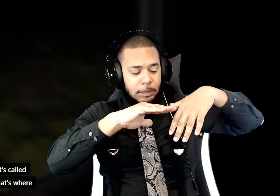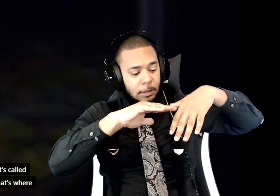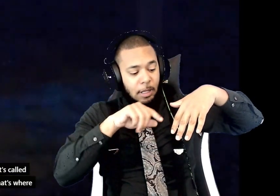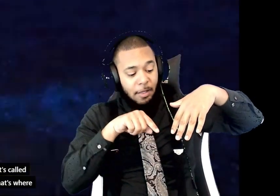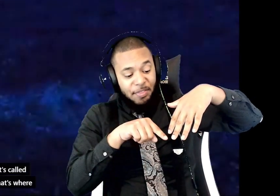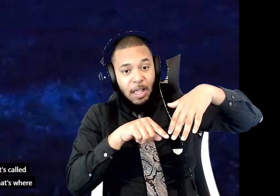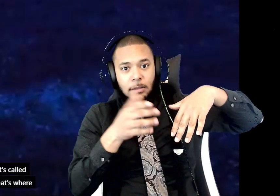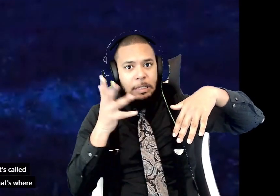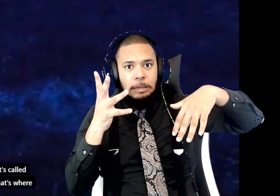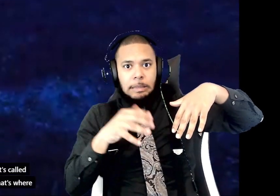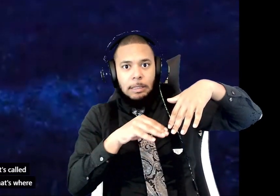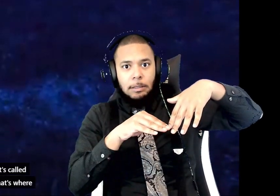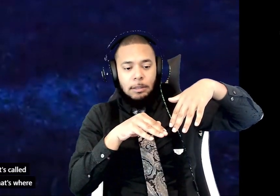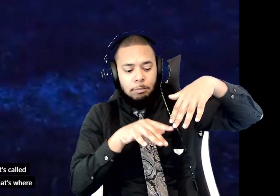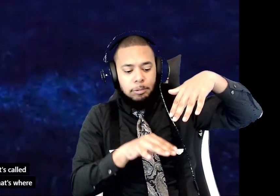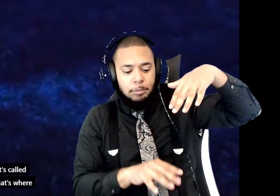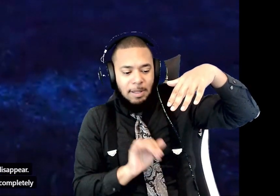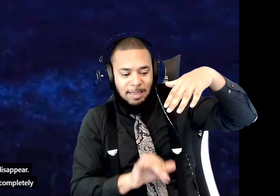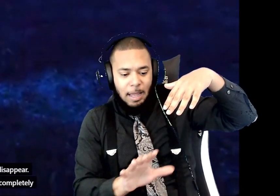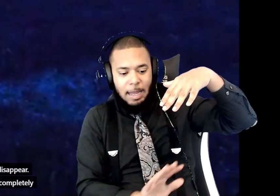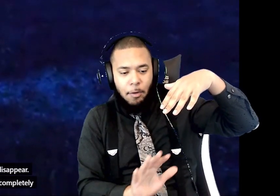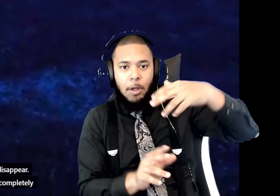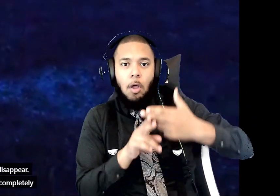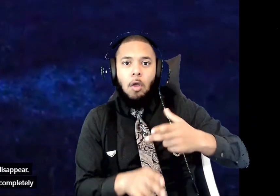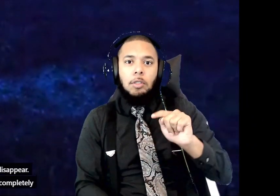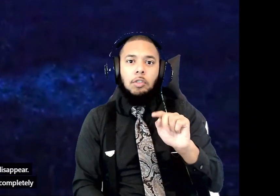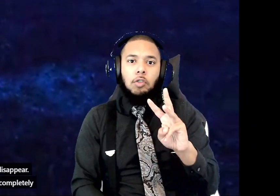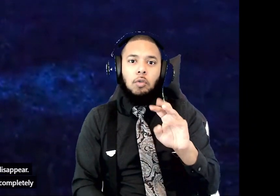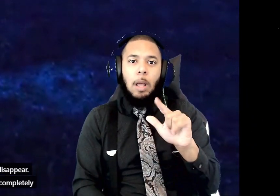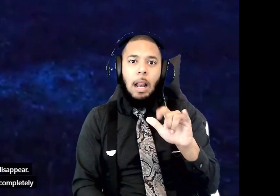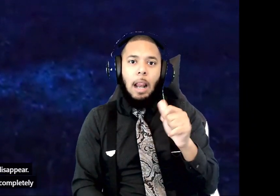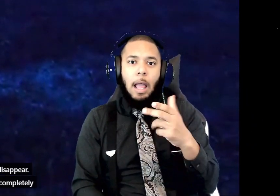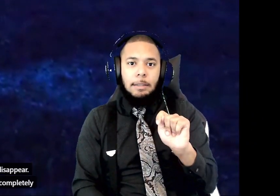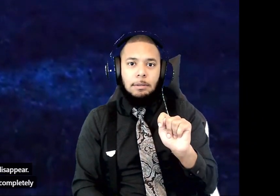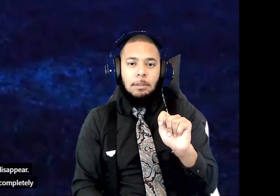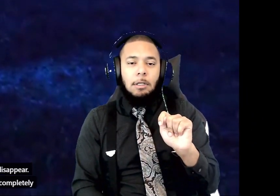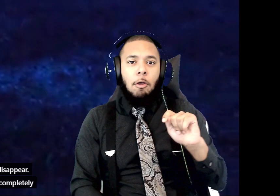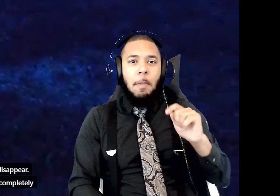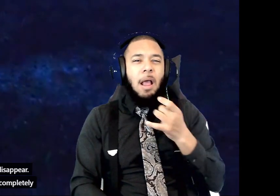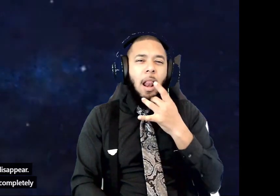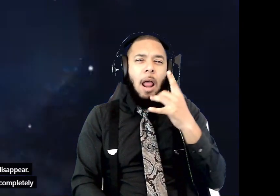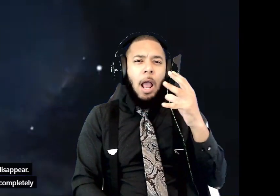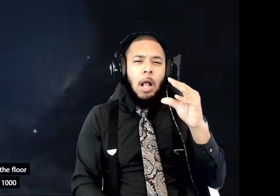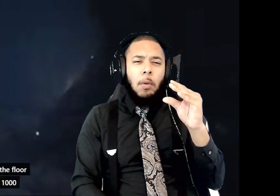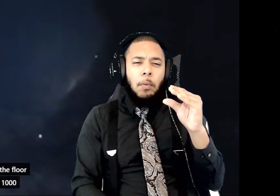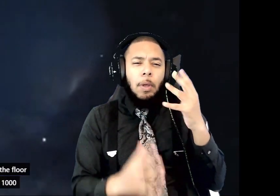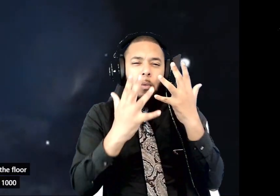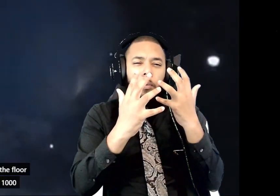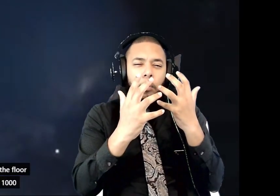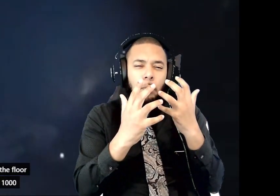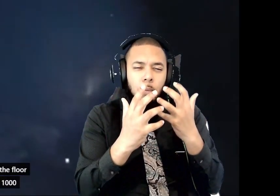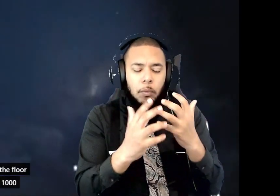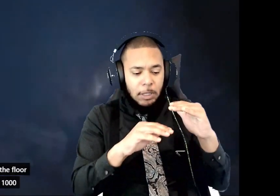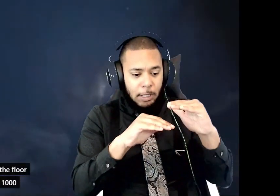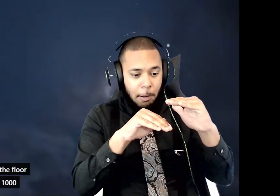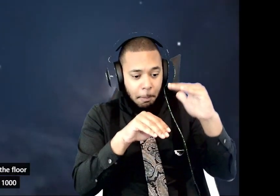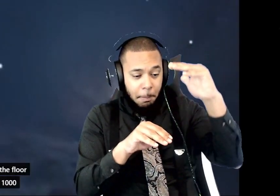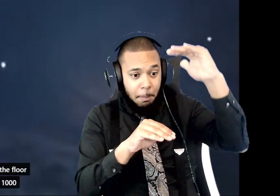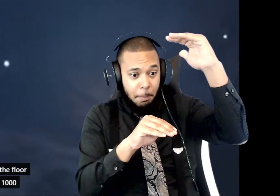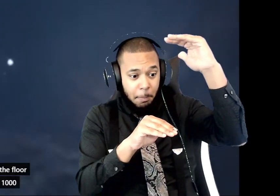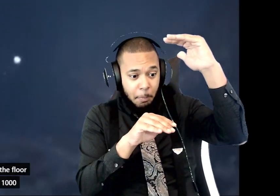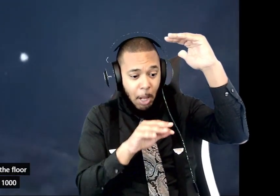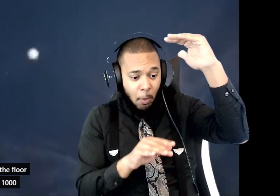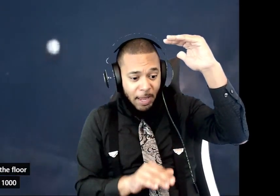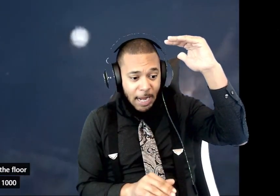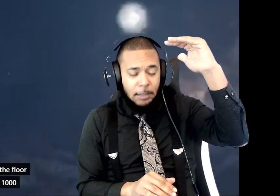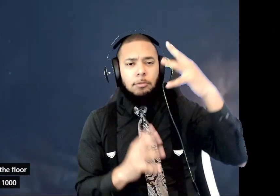hit kind of what's called the twilight zone, and so that's where the light kind of starts to disappear, and then after that it's just completely black. And the surface of the